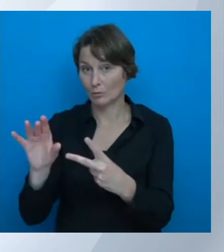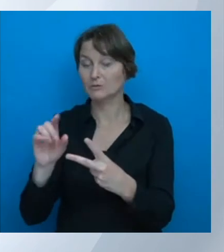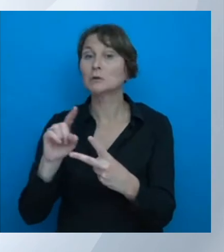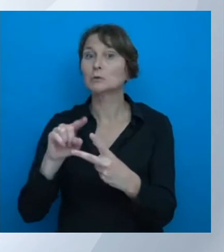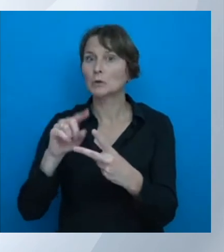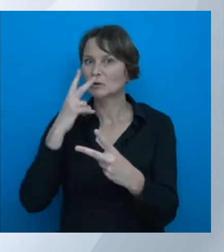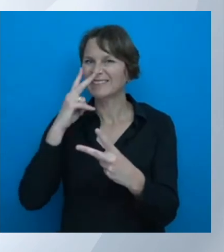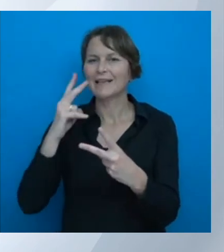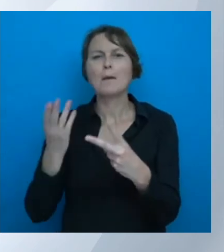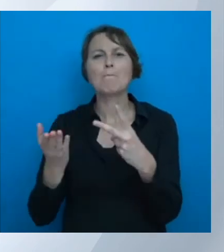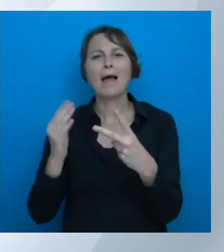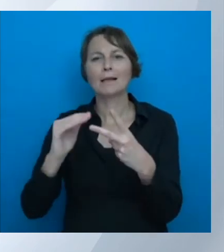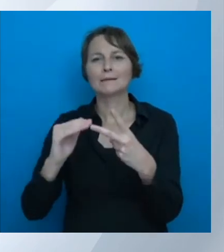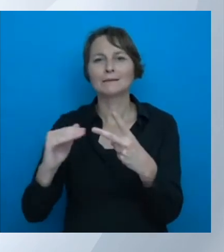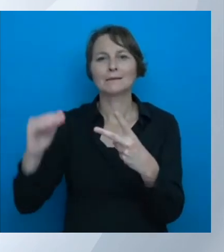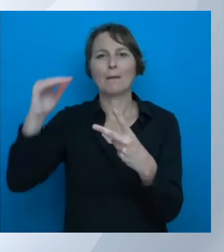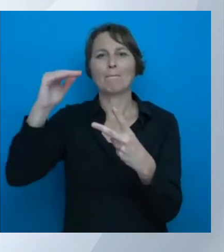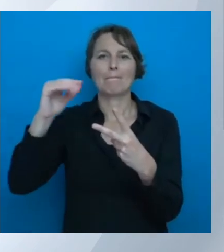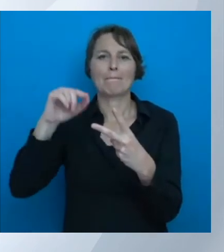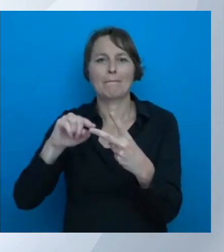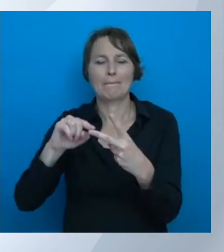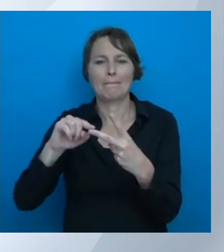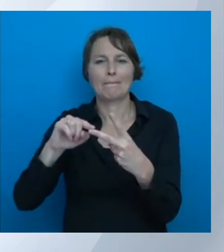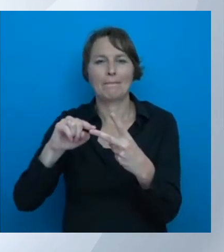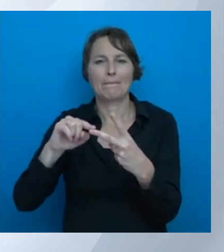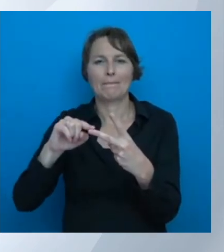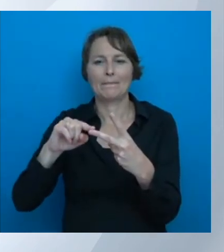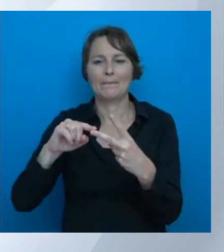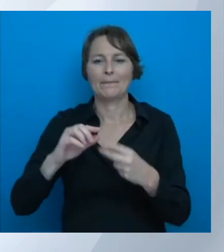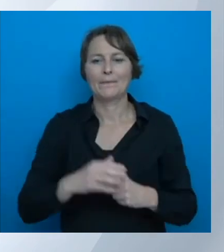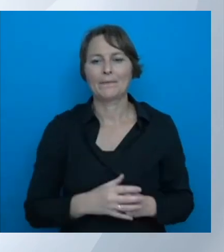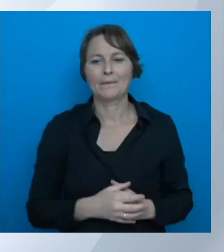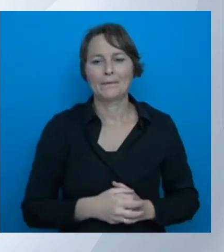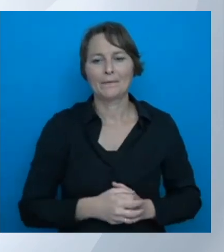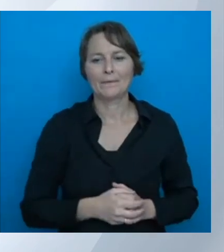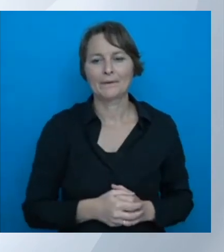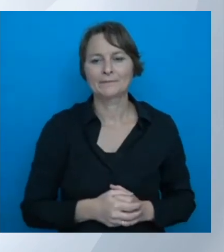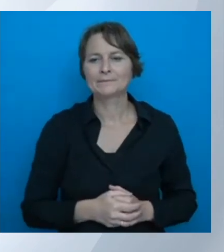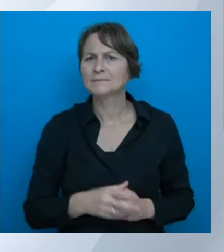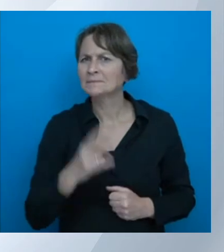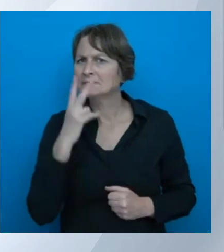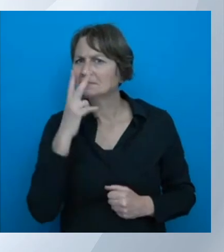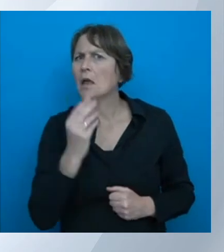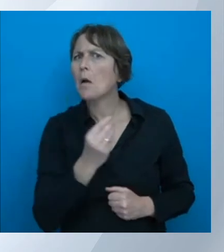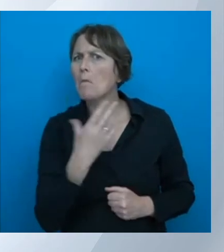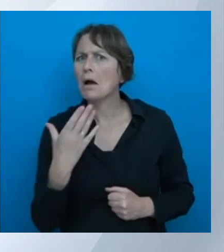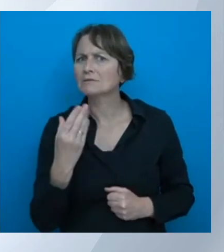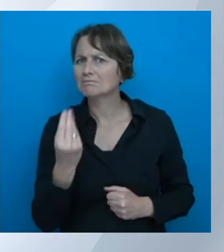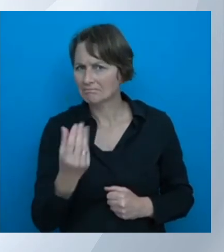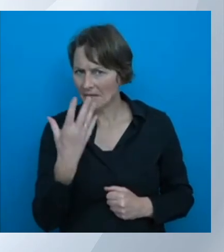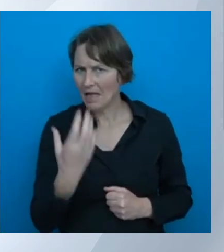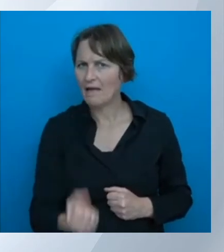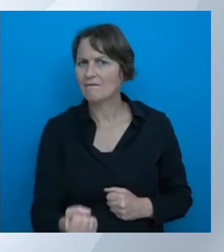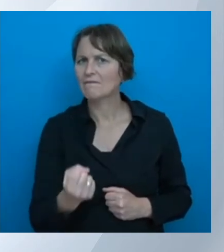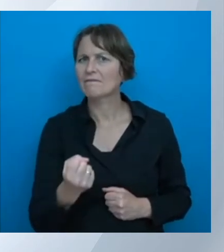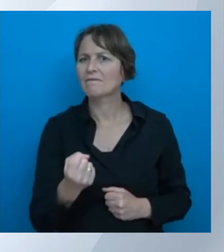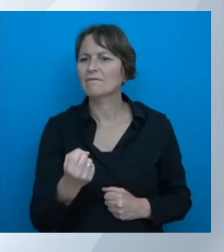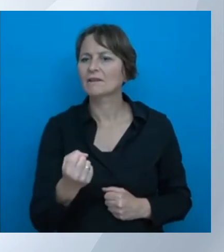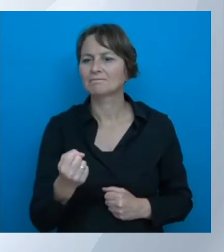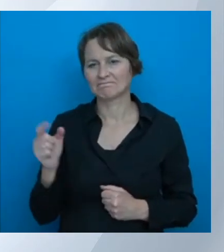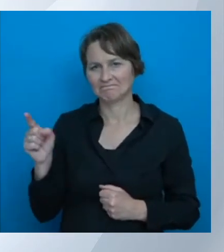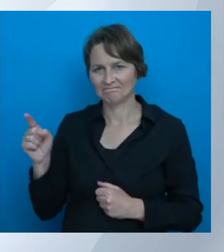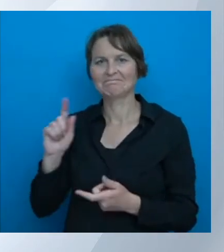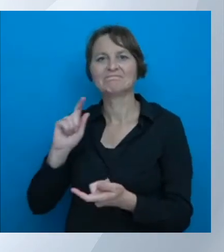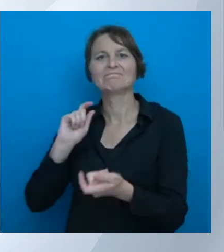increased. Again, I want to see how much balance is there, is 83. Now I want to